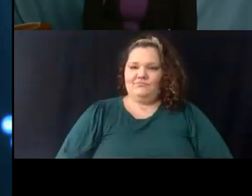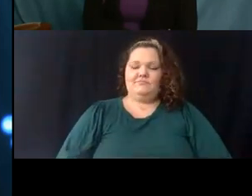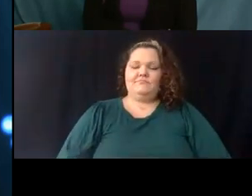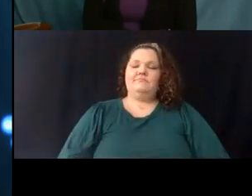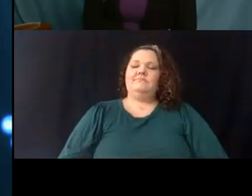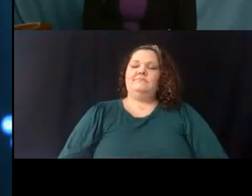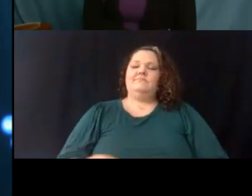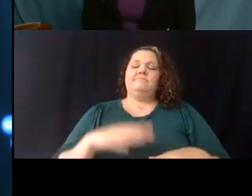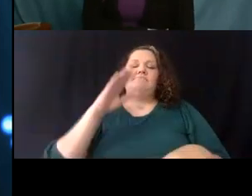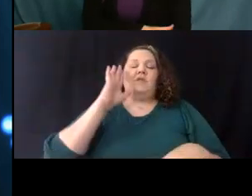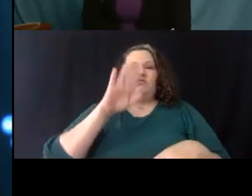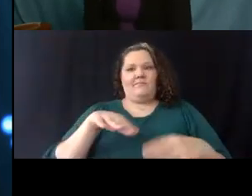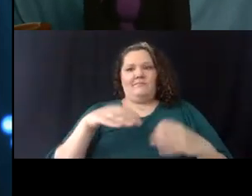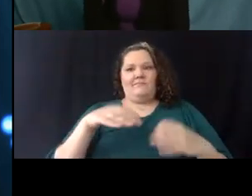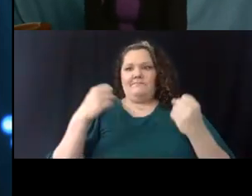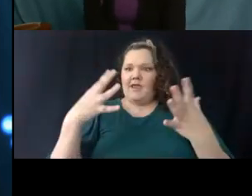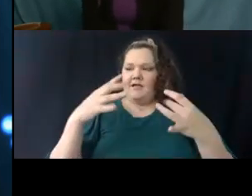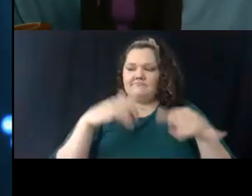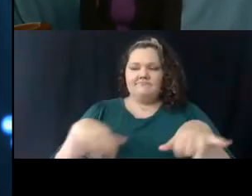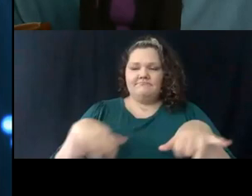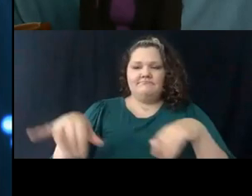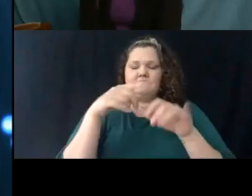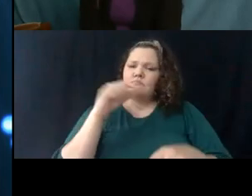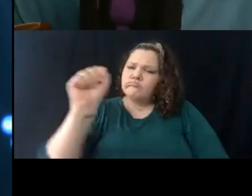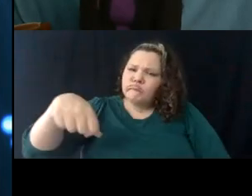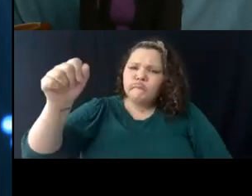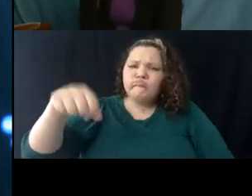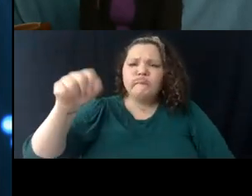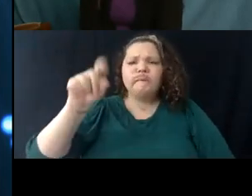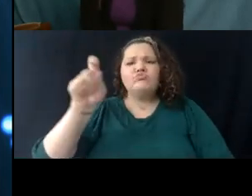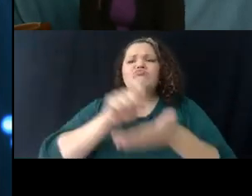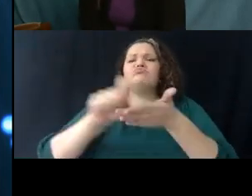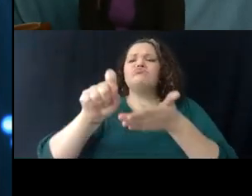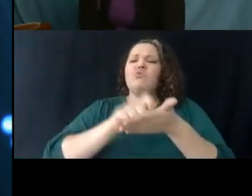The other thing I'm going to speak of, language use.